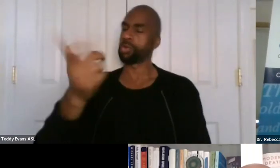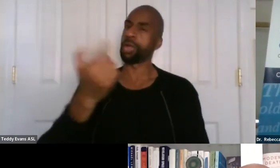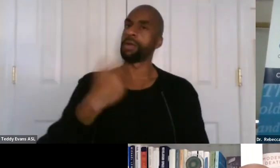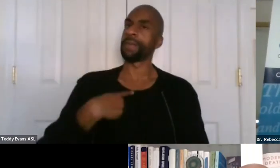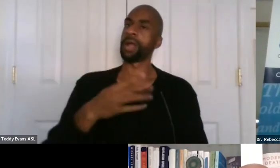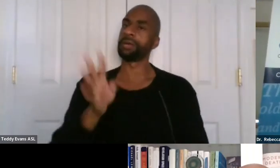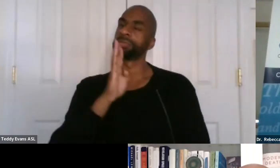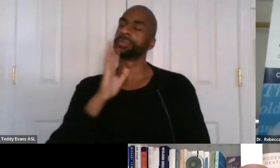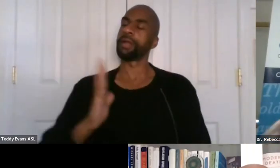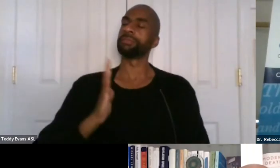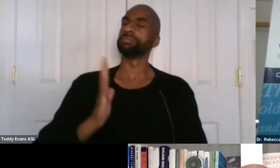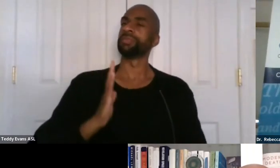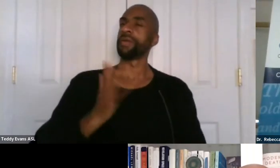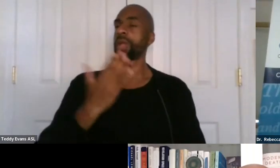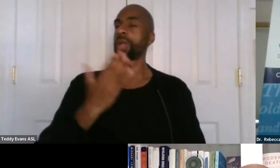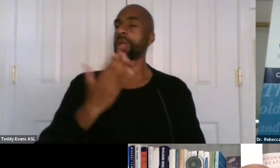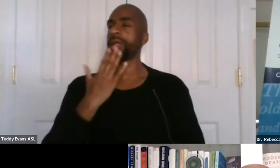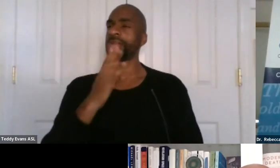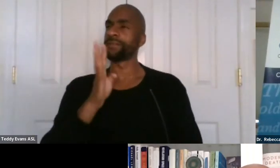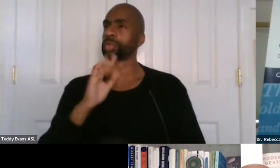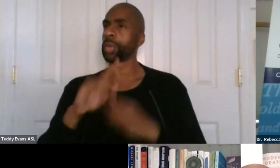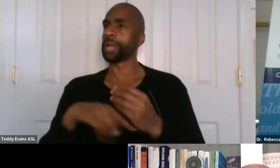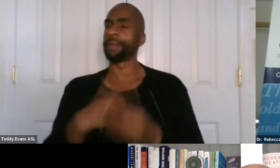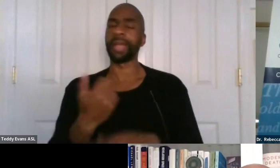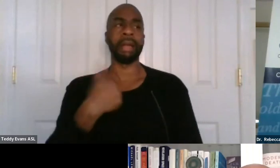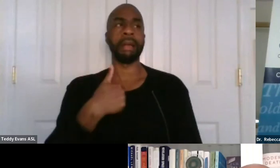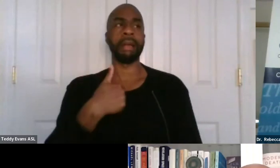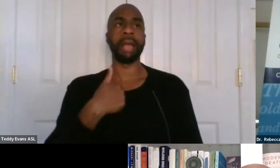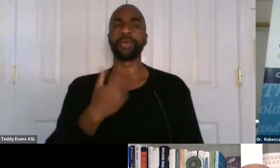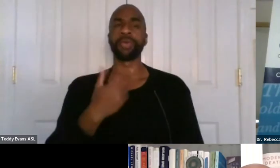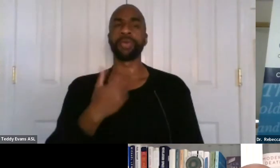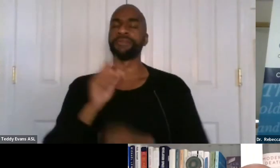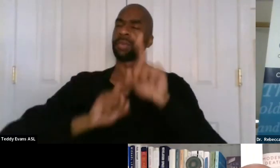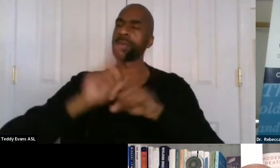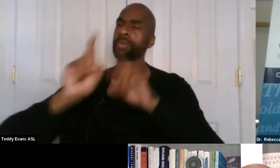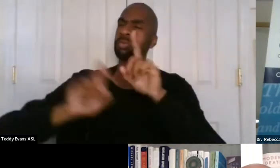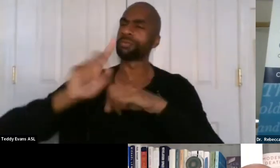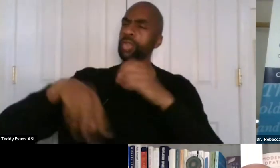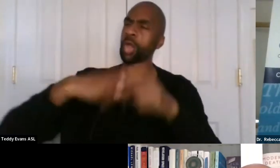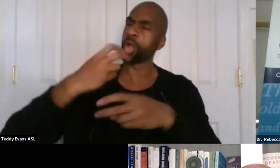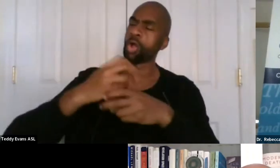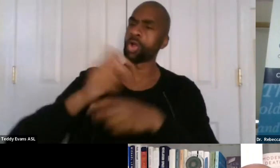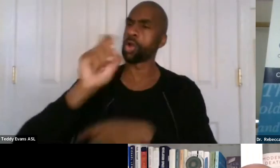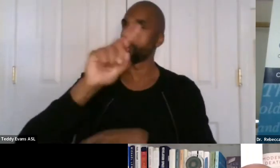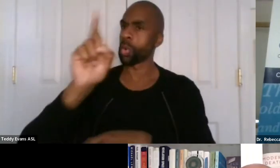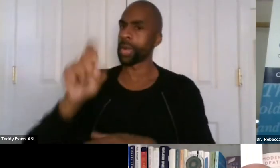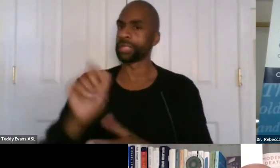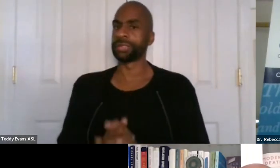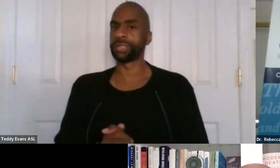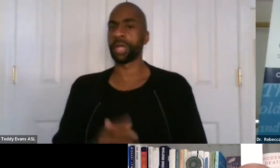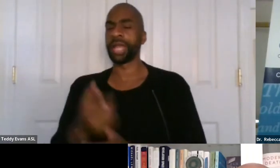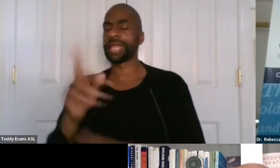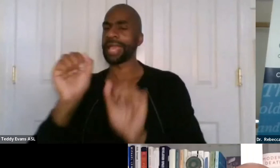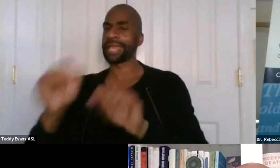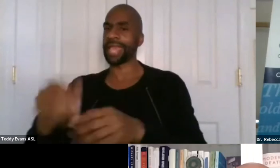got to ask all the good questions or the hard questions that I enjoyed about the book. I really appreciate that. Can you let folks know again, where